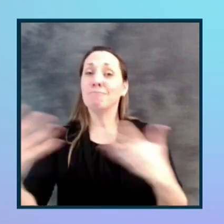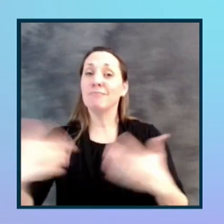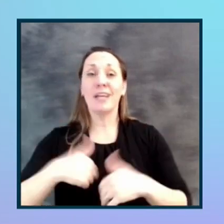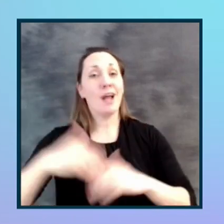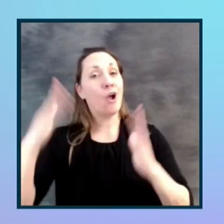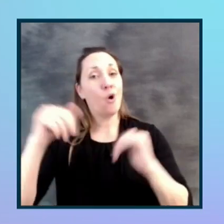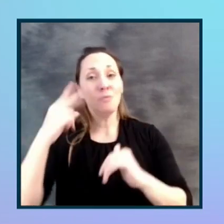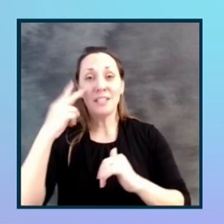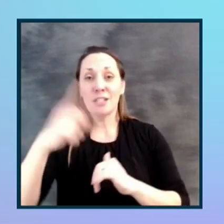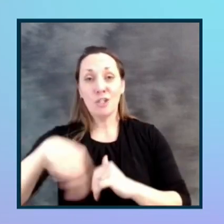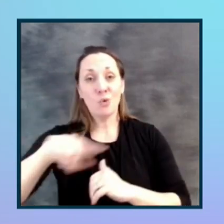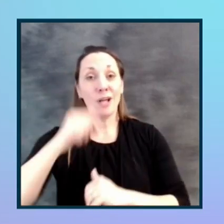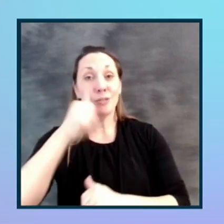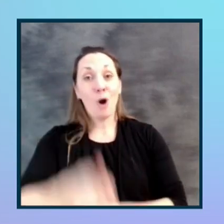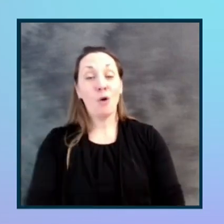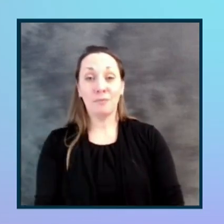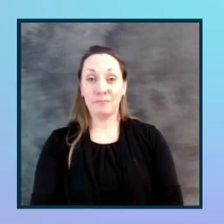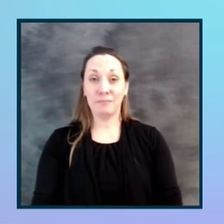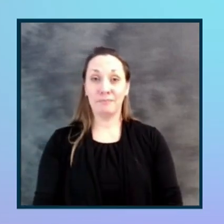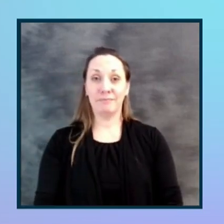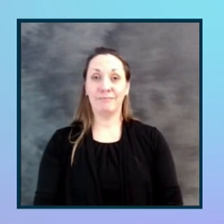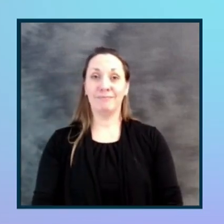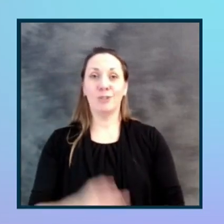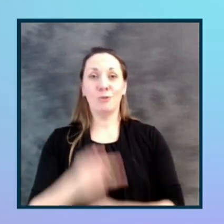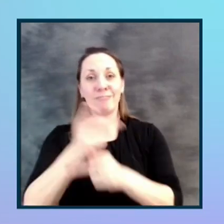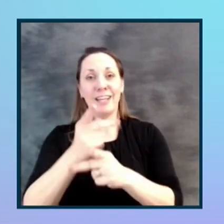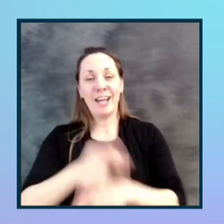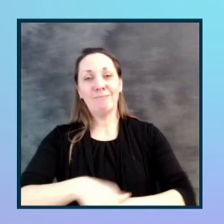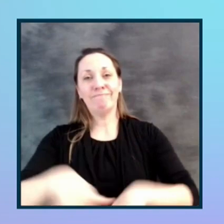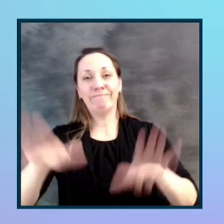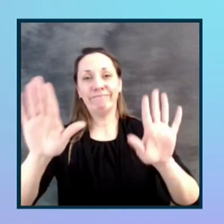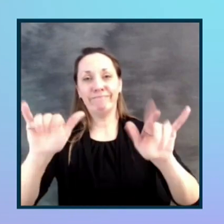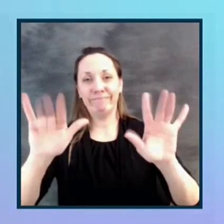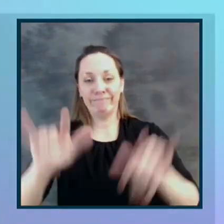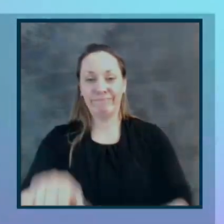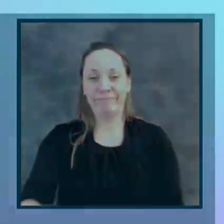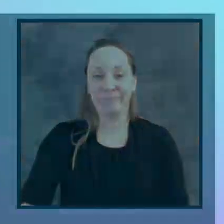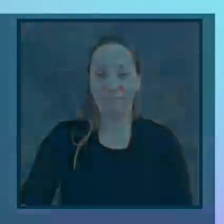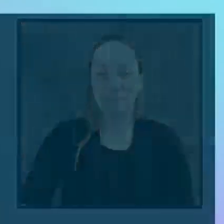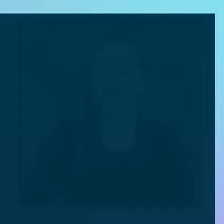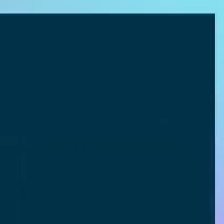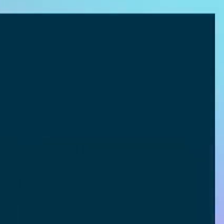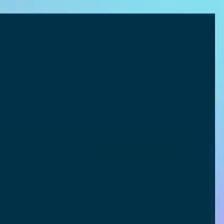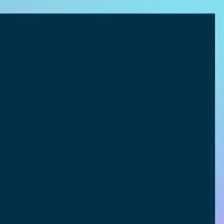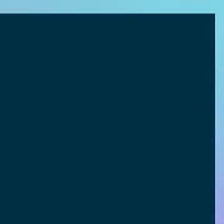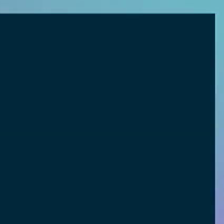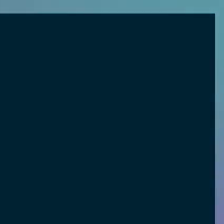you guys tomorrow. So take care, and thank you so much. Thank you.